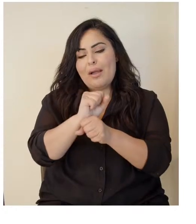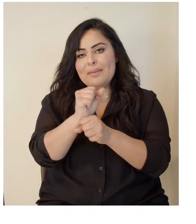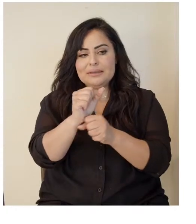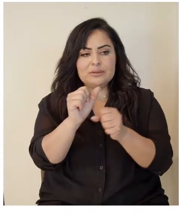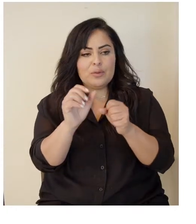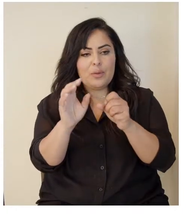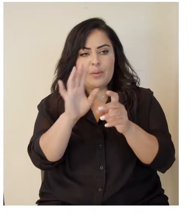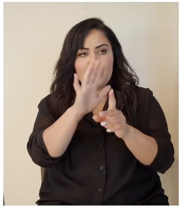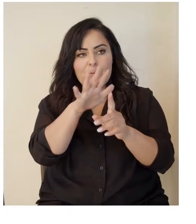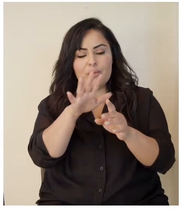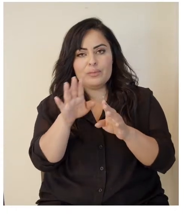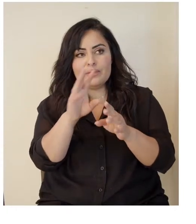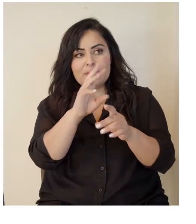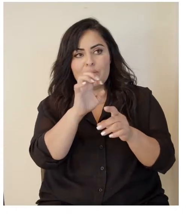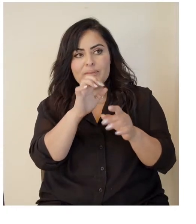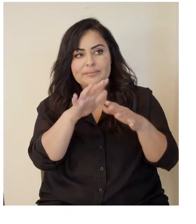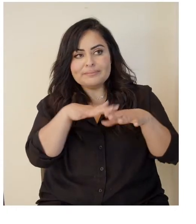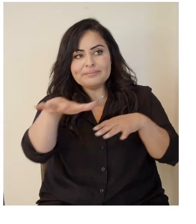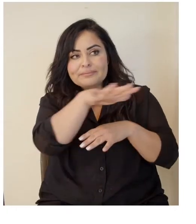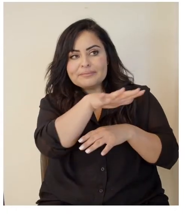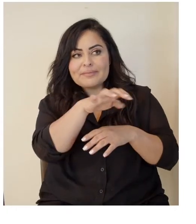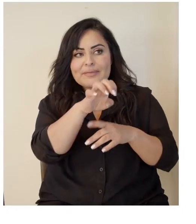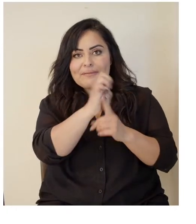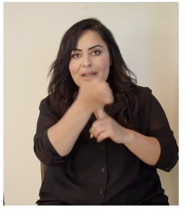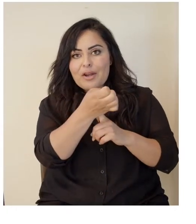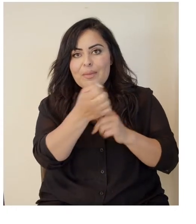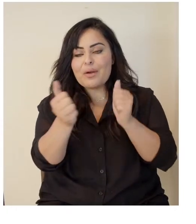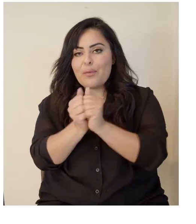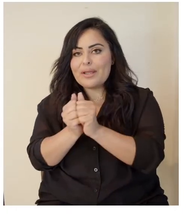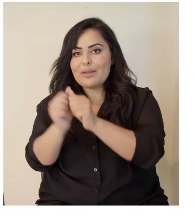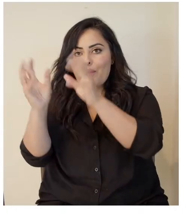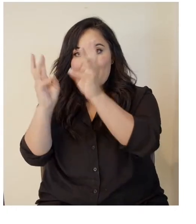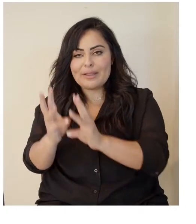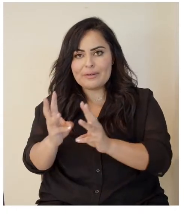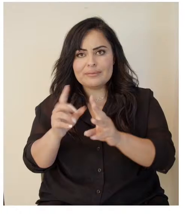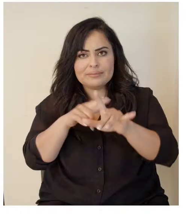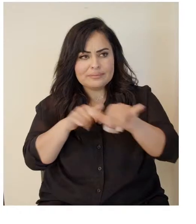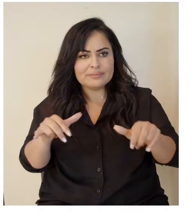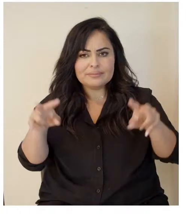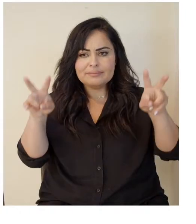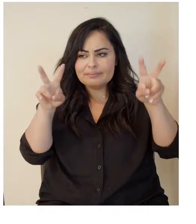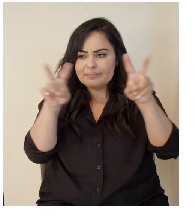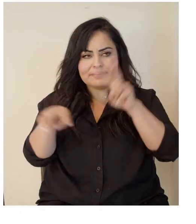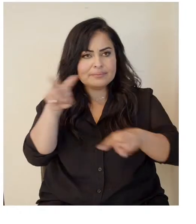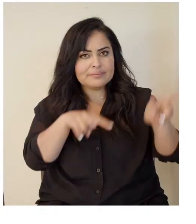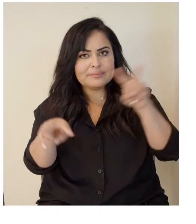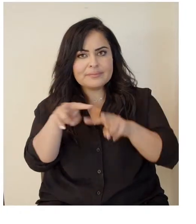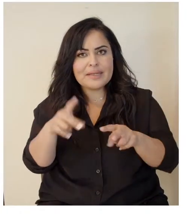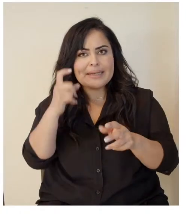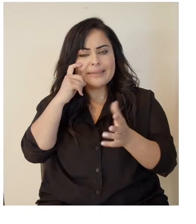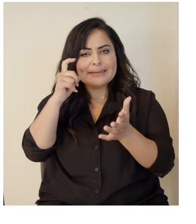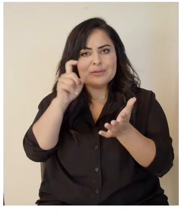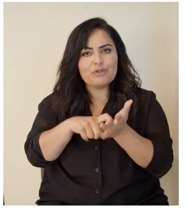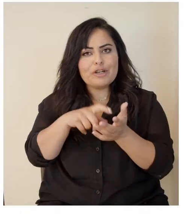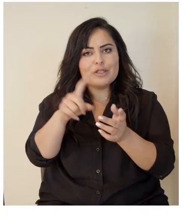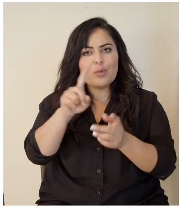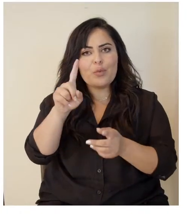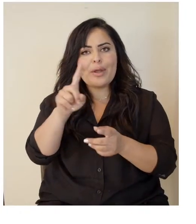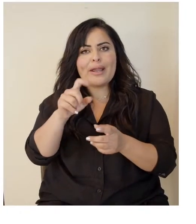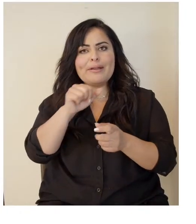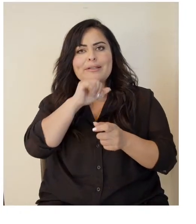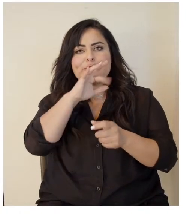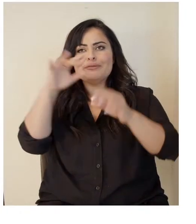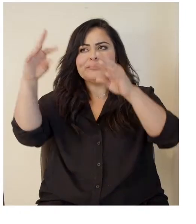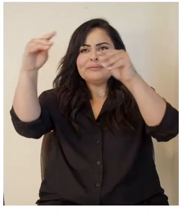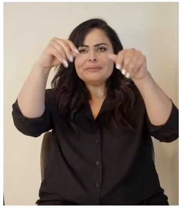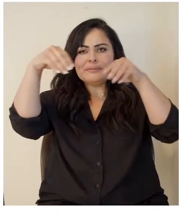behavior environment with the weather environment. When we do that, we have the capability then to tell where the pollutants that are produced from this fire are going to land and have the